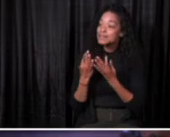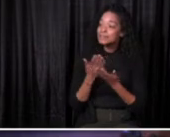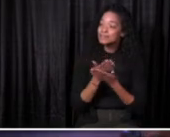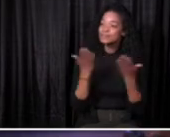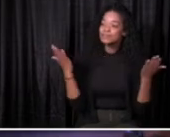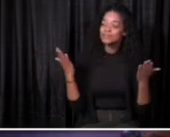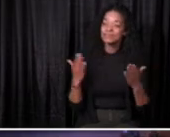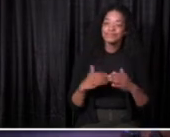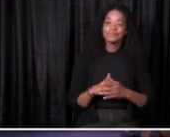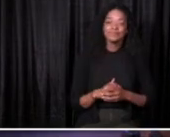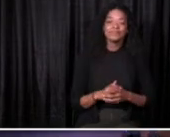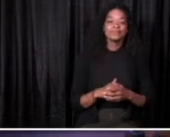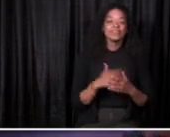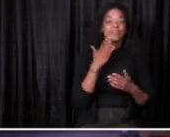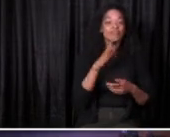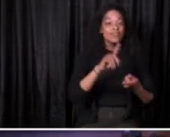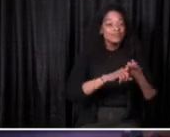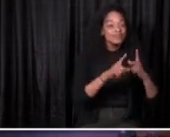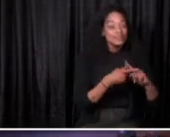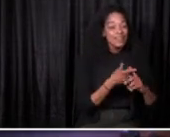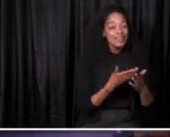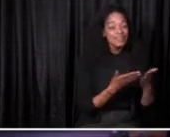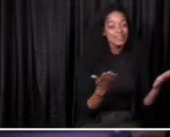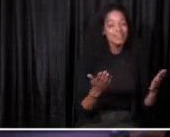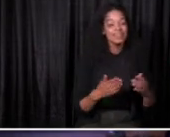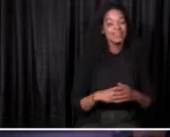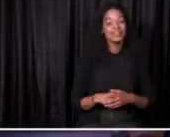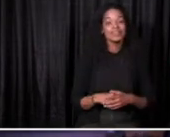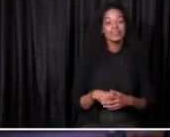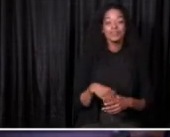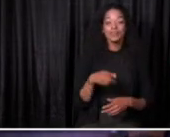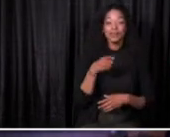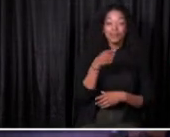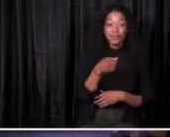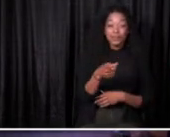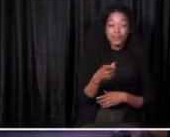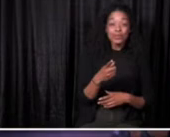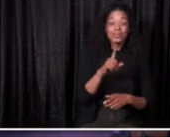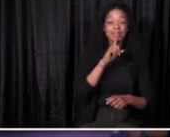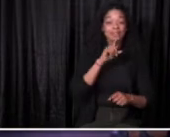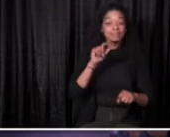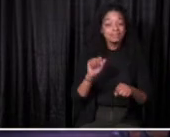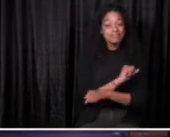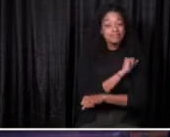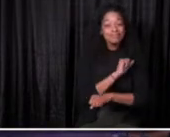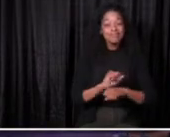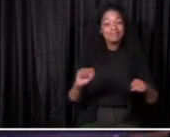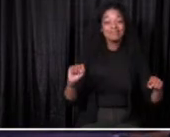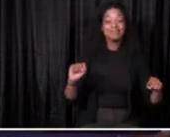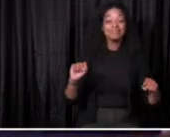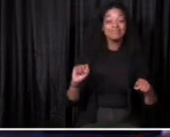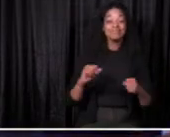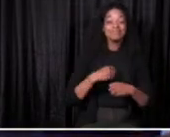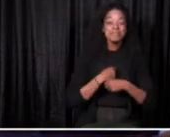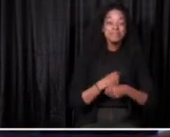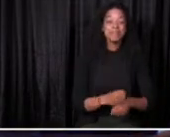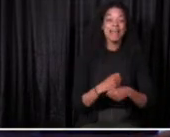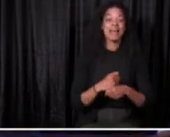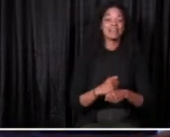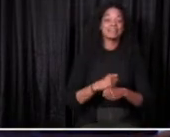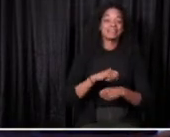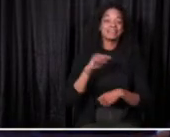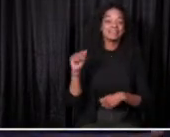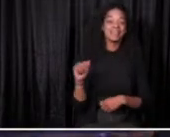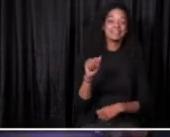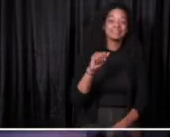your friends, you truly are made